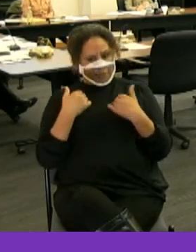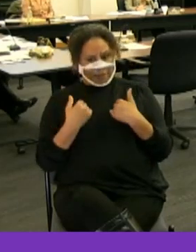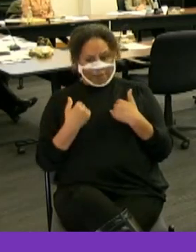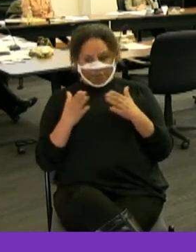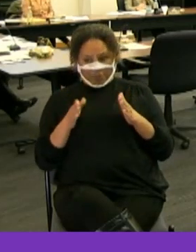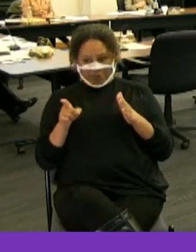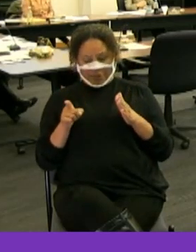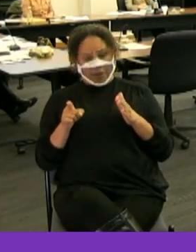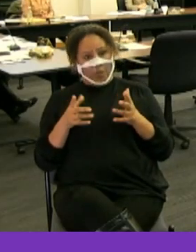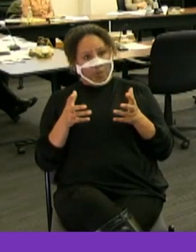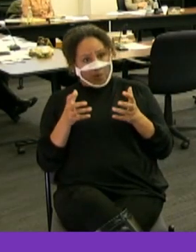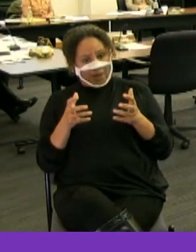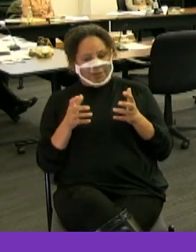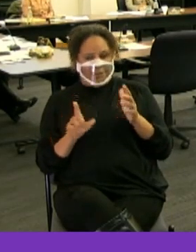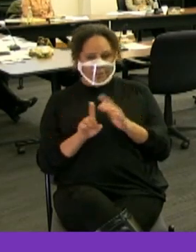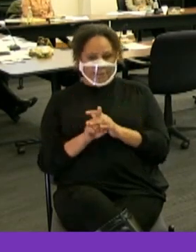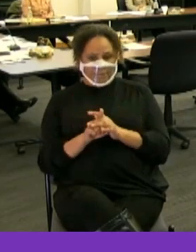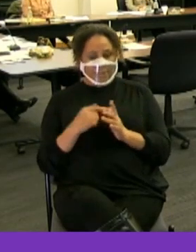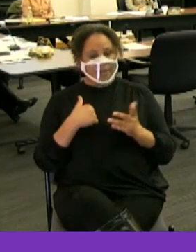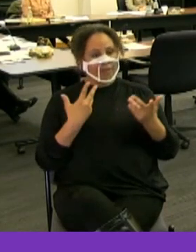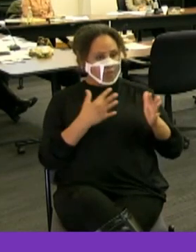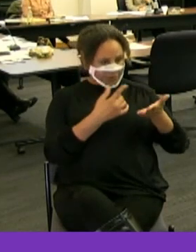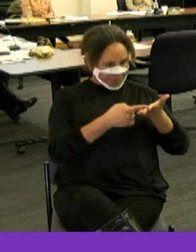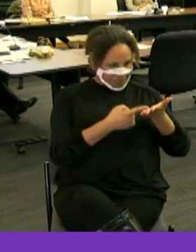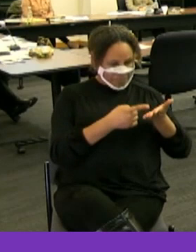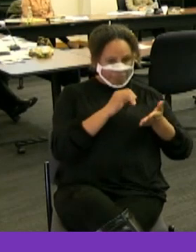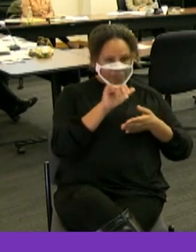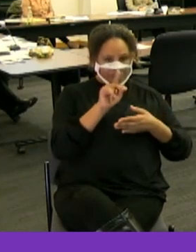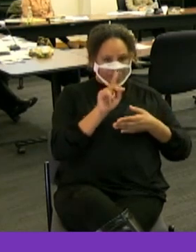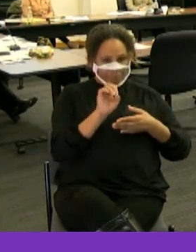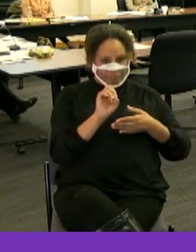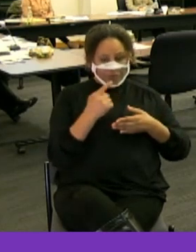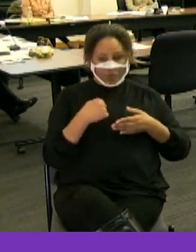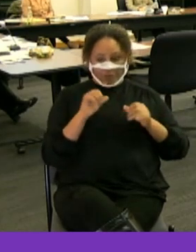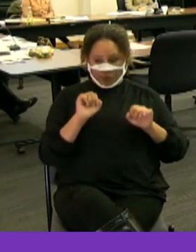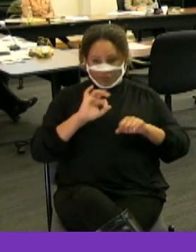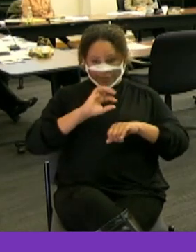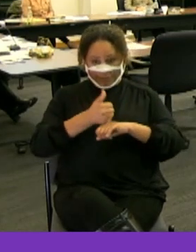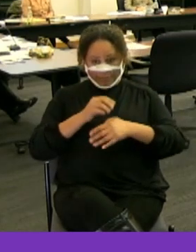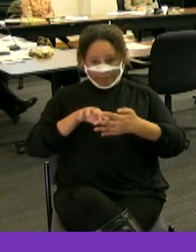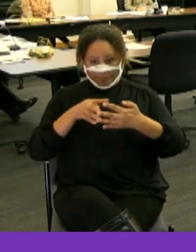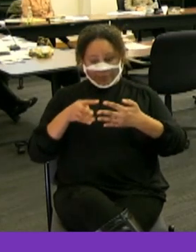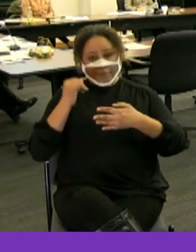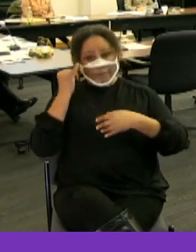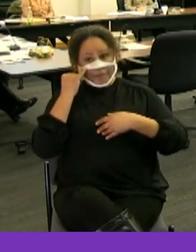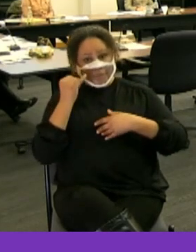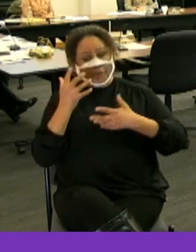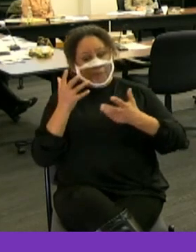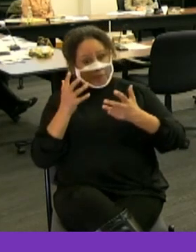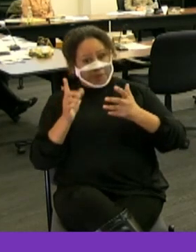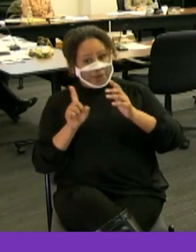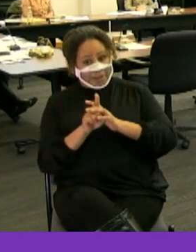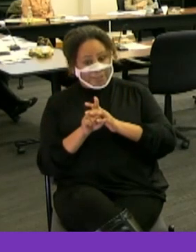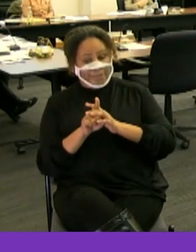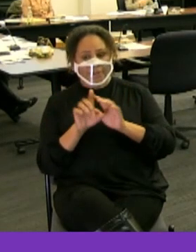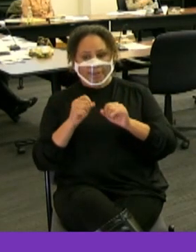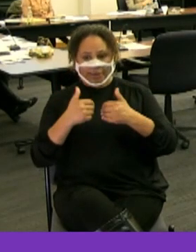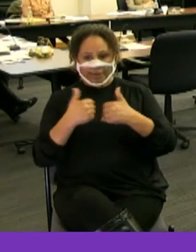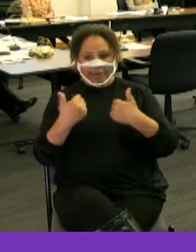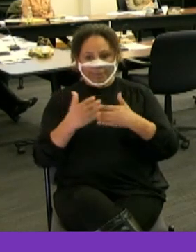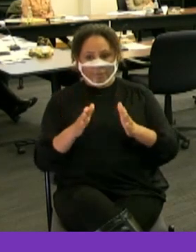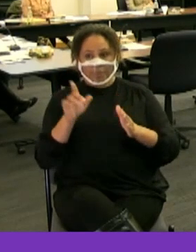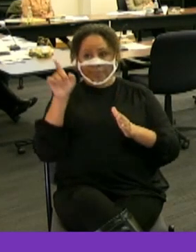wants to come, and I've talked to Jake, we could set it up on our agenda that if you would like to come, we could have a separate